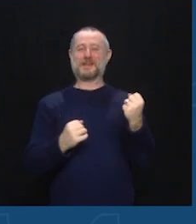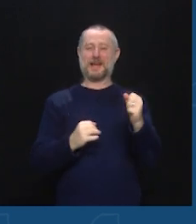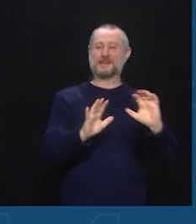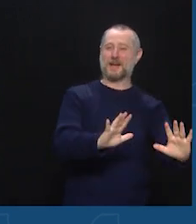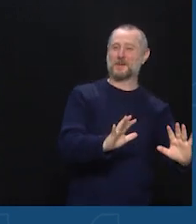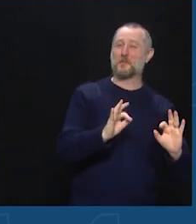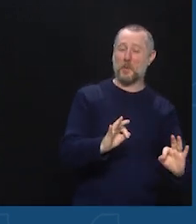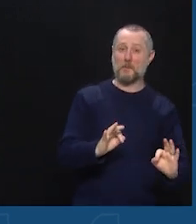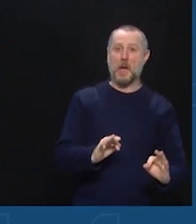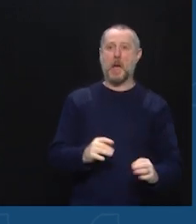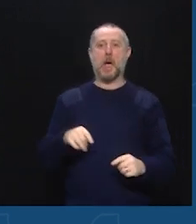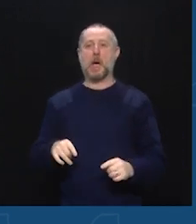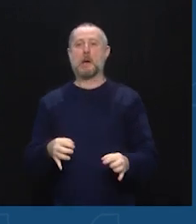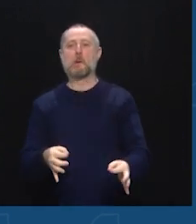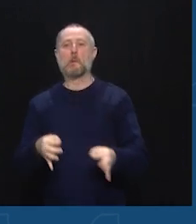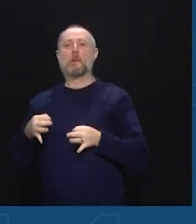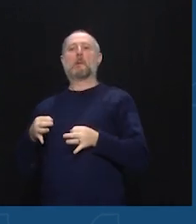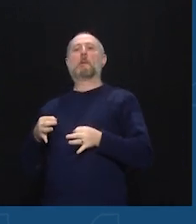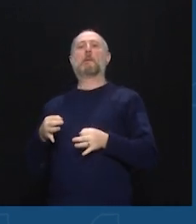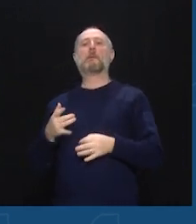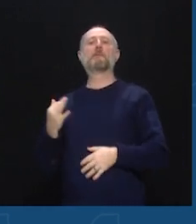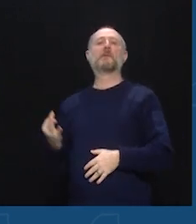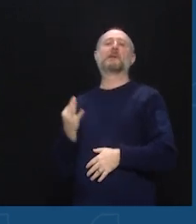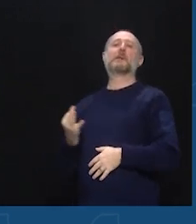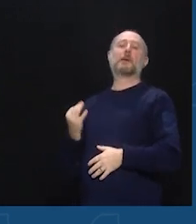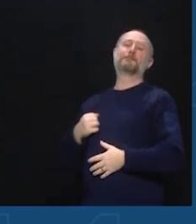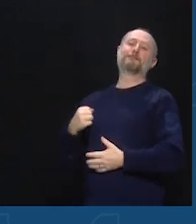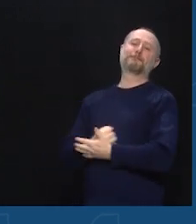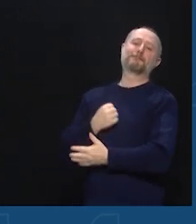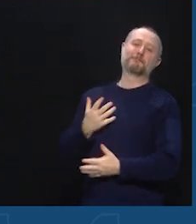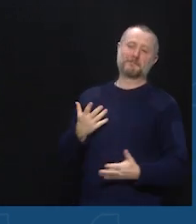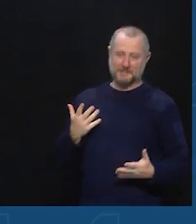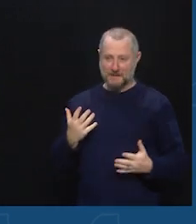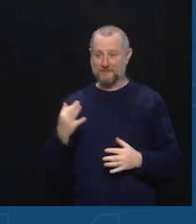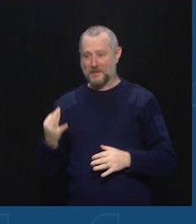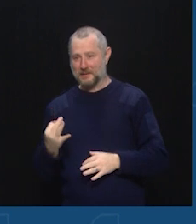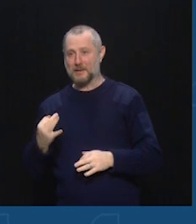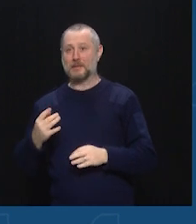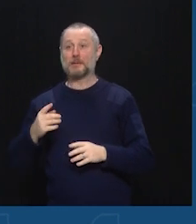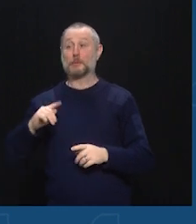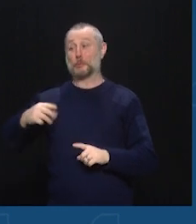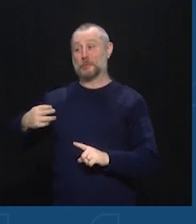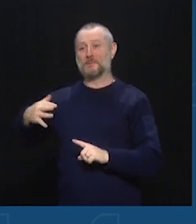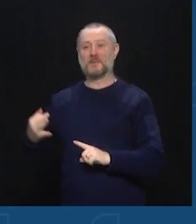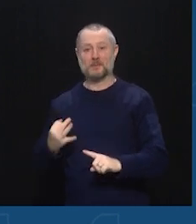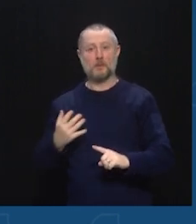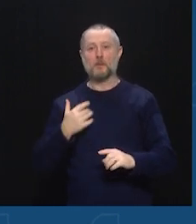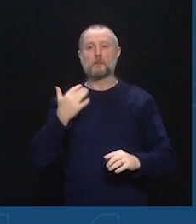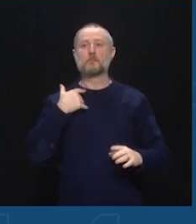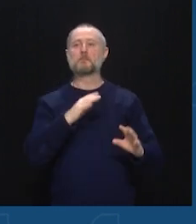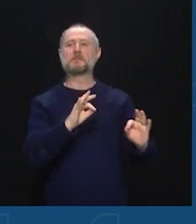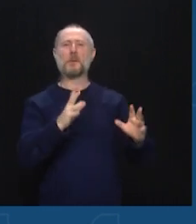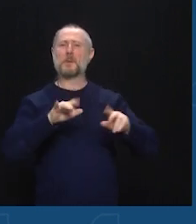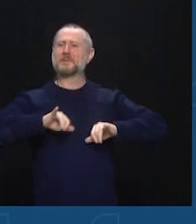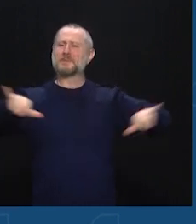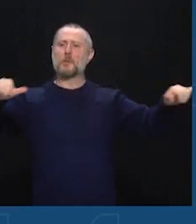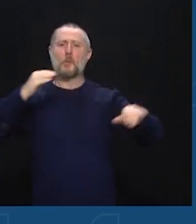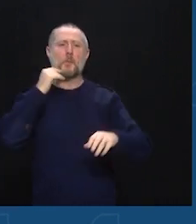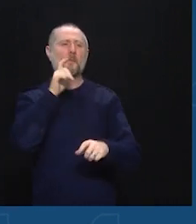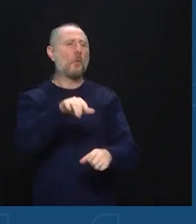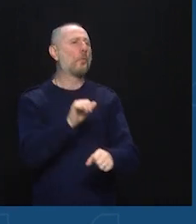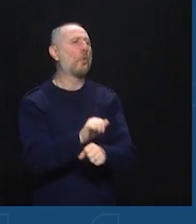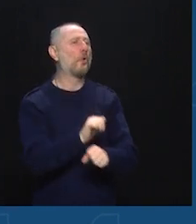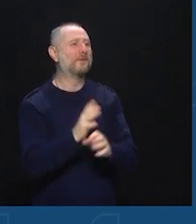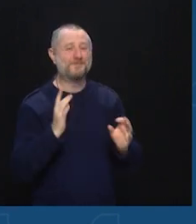a lot easier for people to get to where they had to go, but we actually encouraged them to stay home. No one had to necessarily get to jobs as many as others they would on a